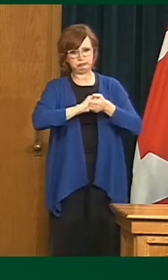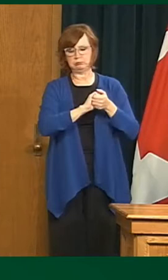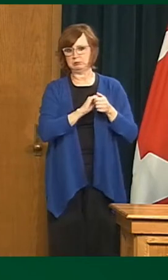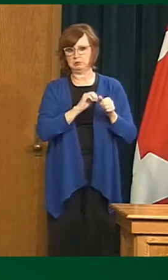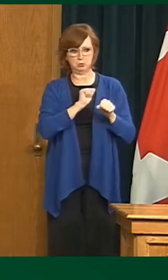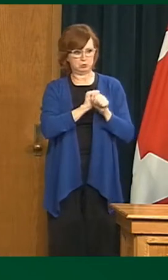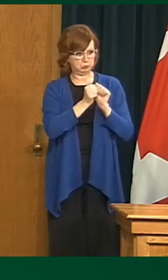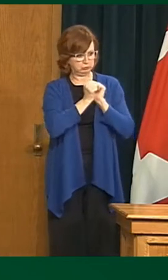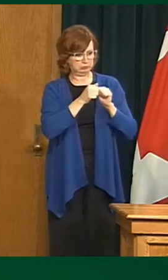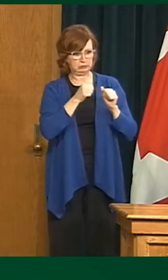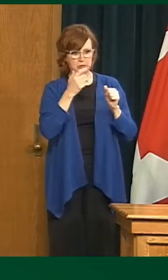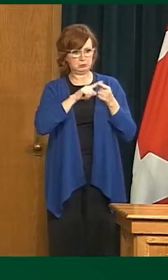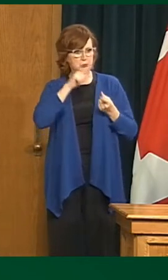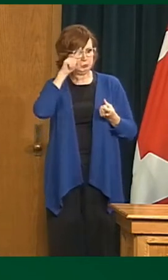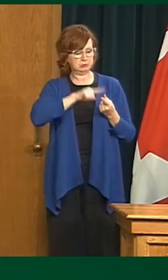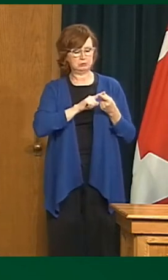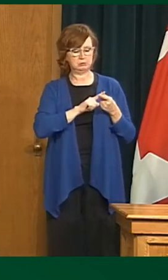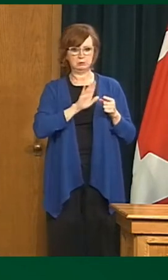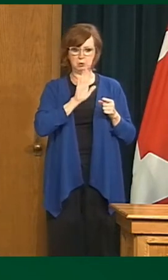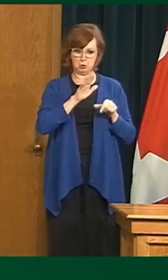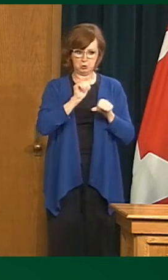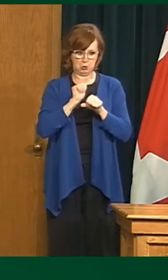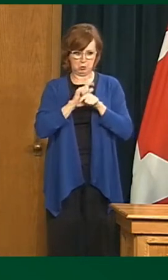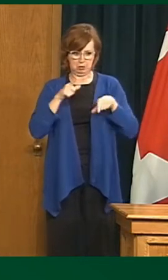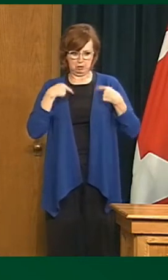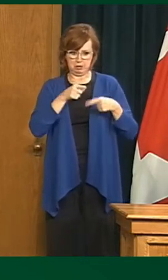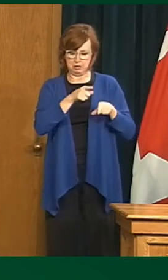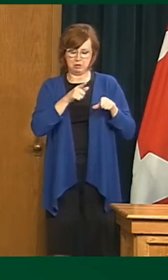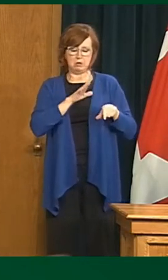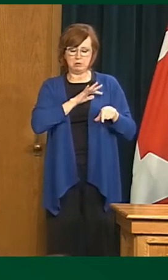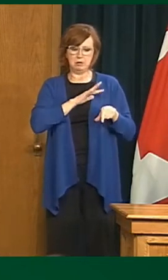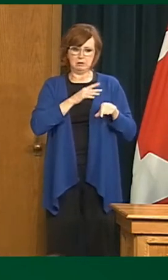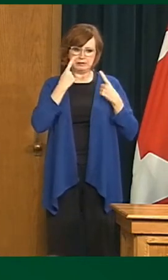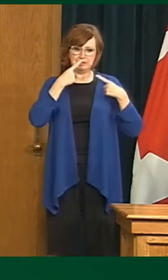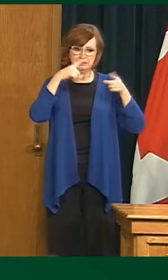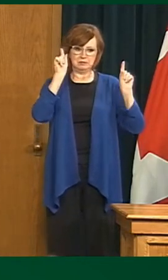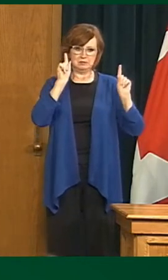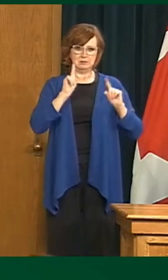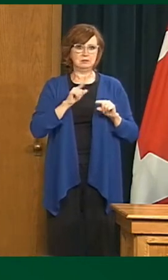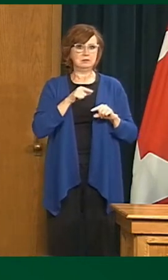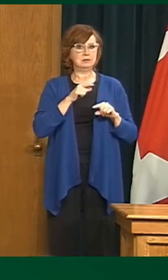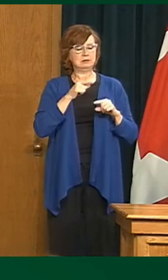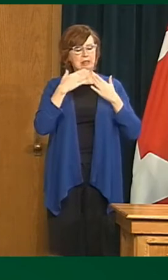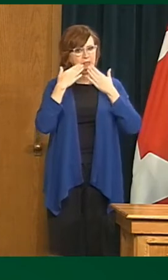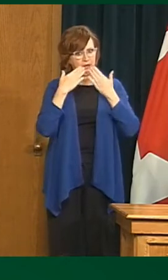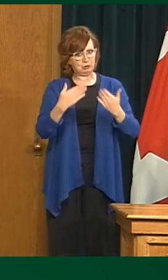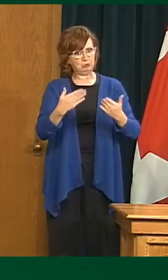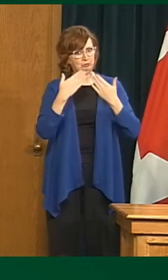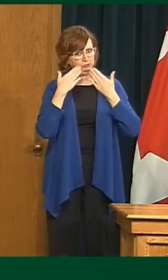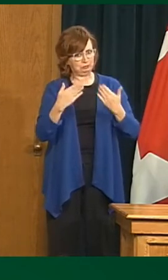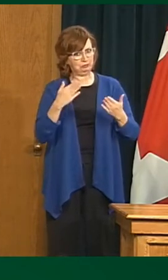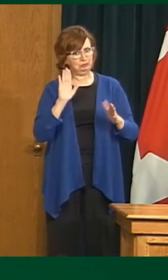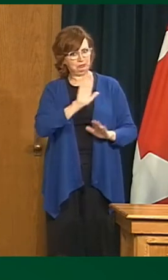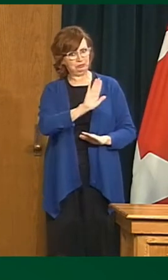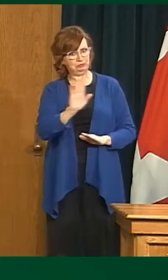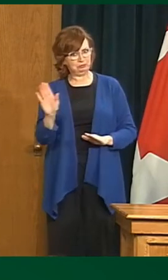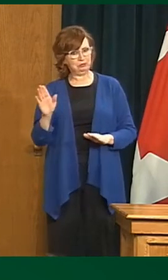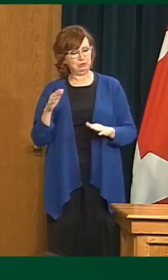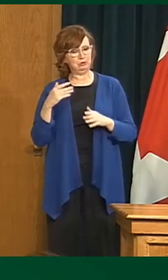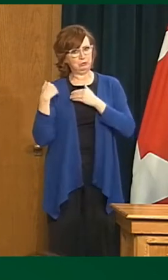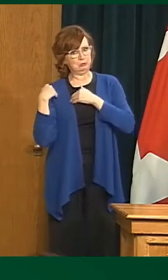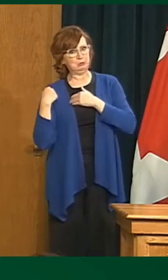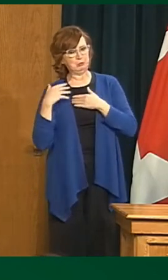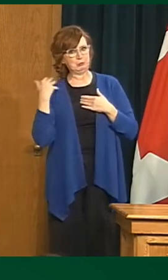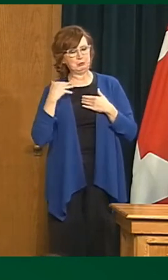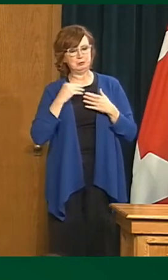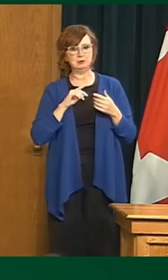outbreak. What you're doing, it's working. So once again, I say thank you. Over the past 3 days, we have had